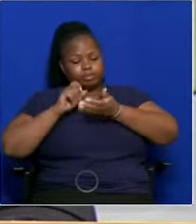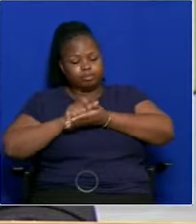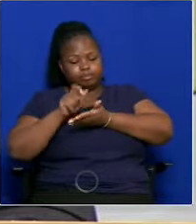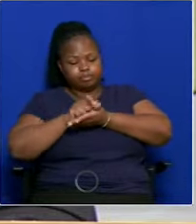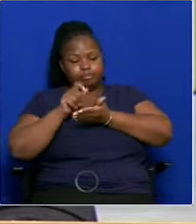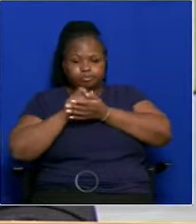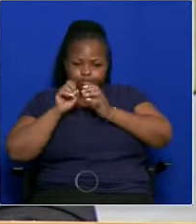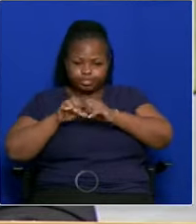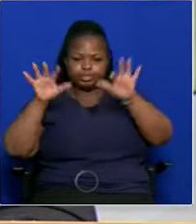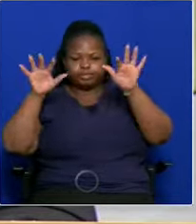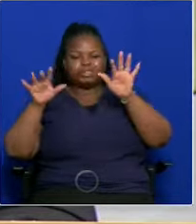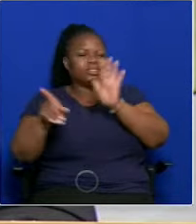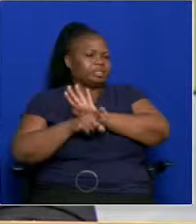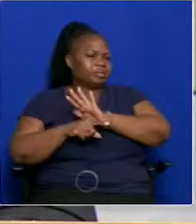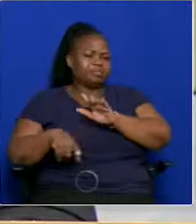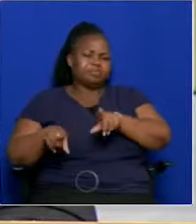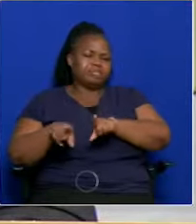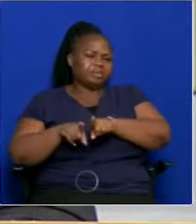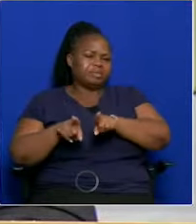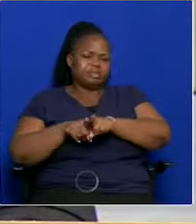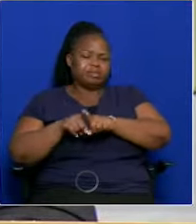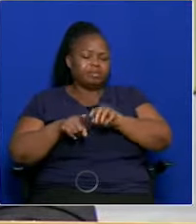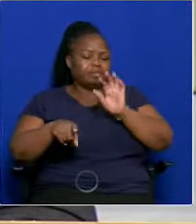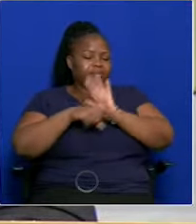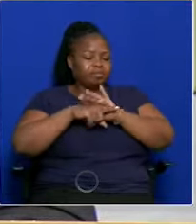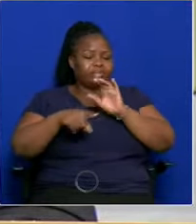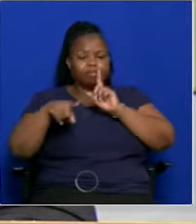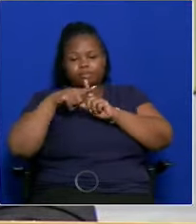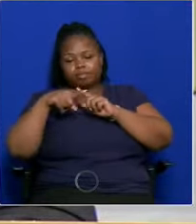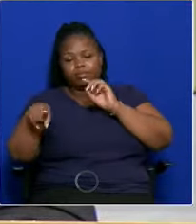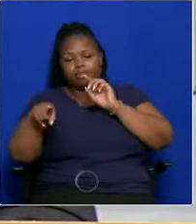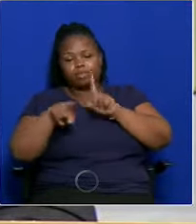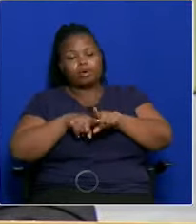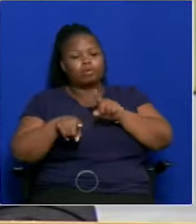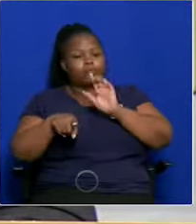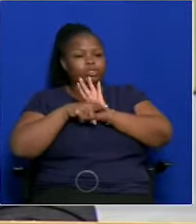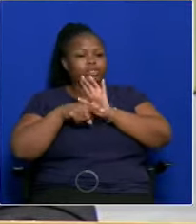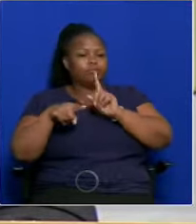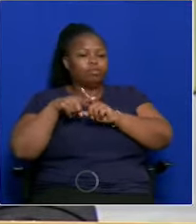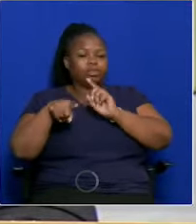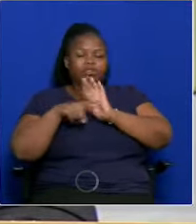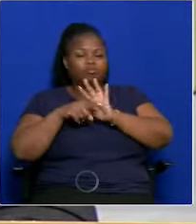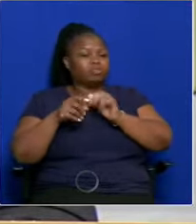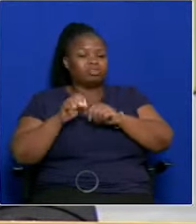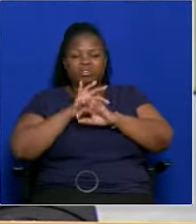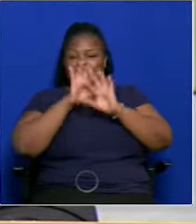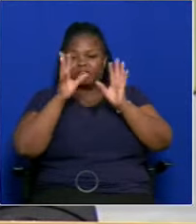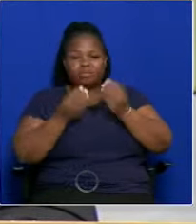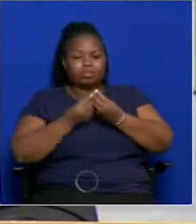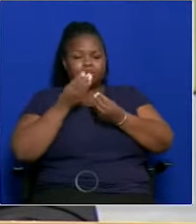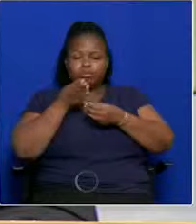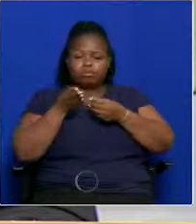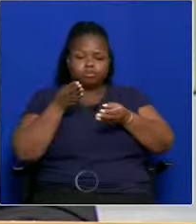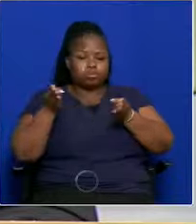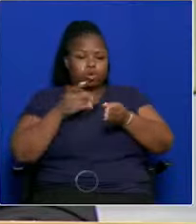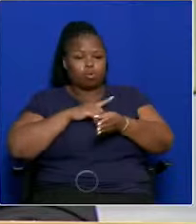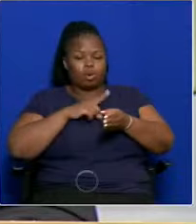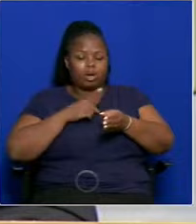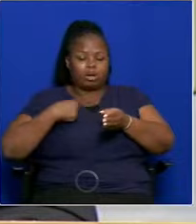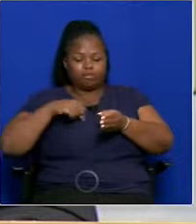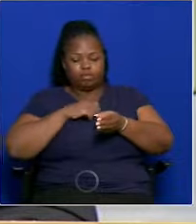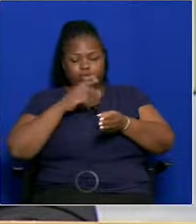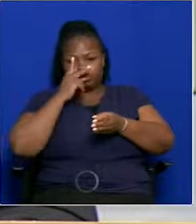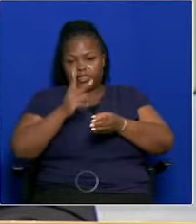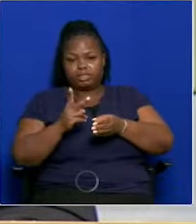or positive, for us to see, and then in a way of ensuring that we deal